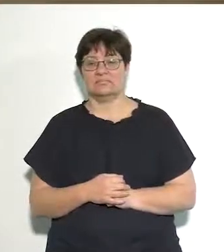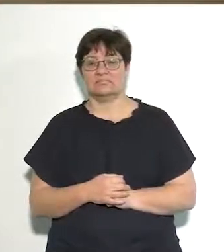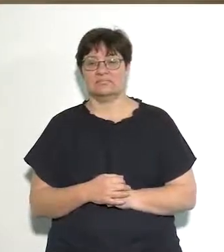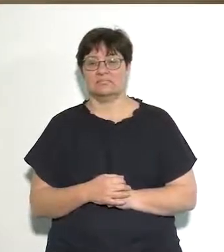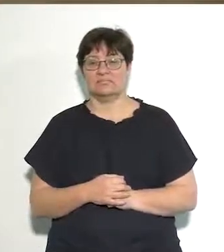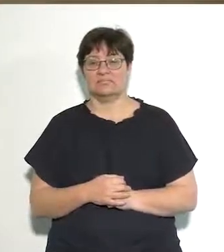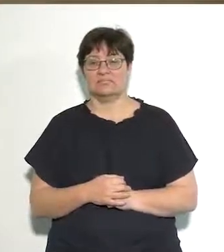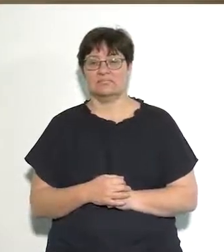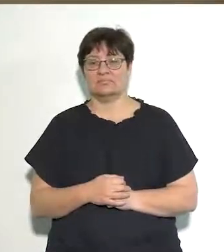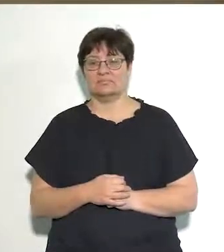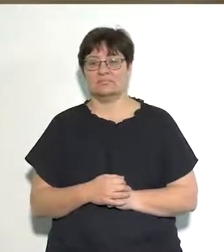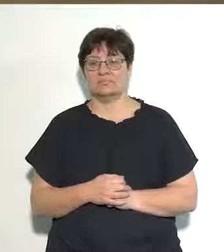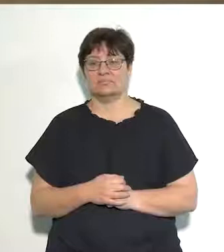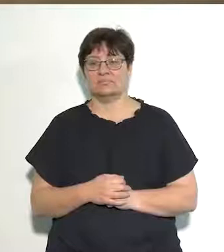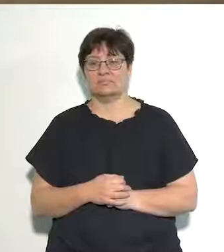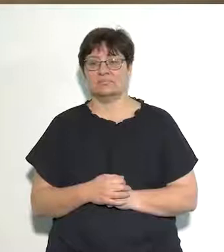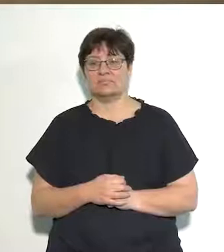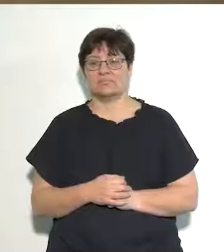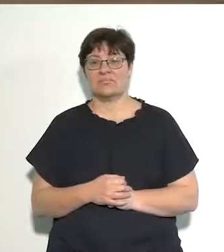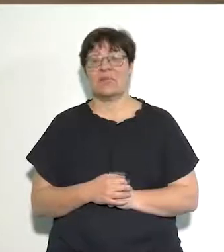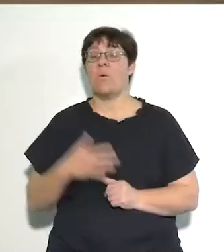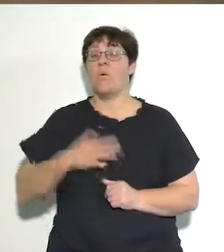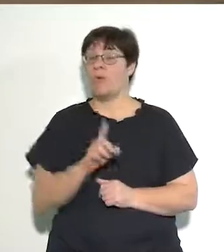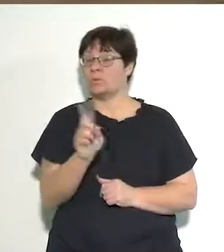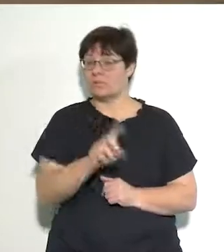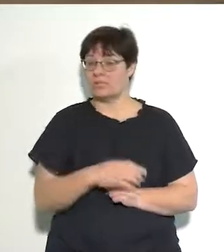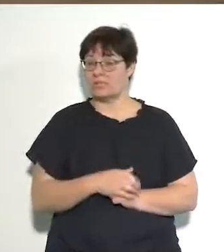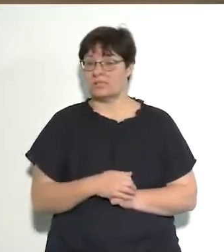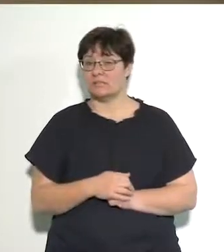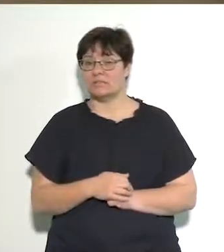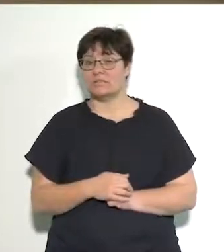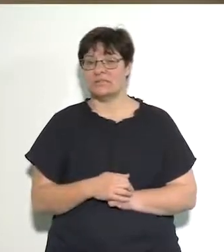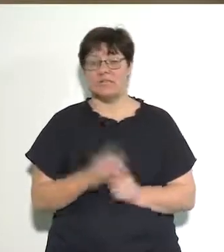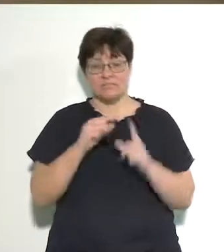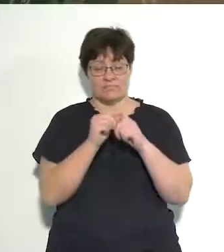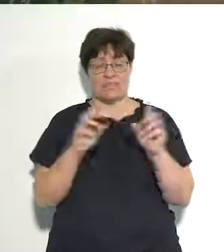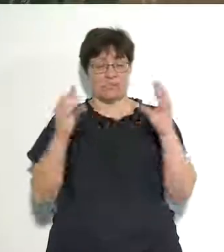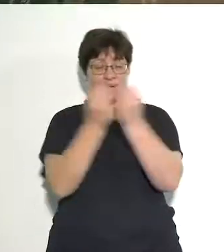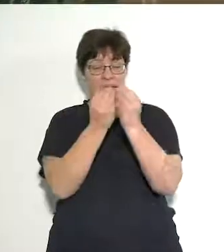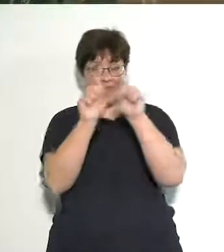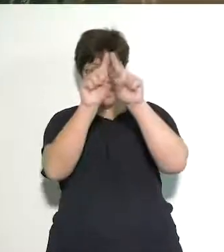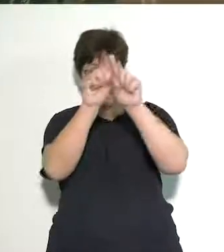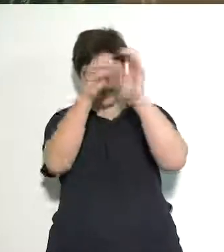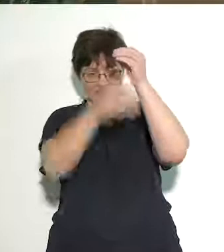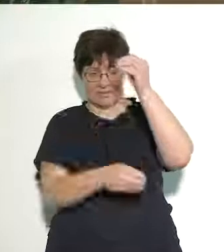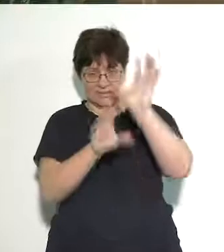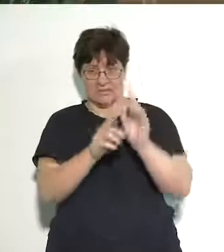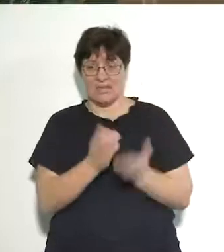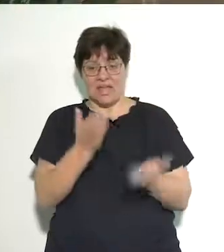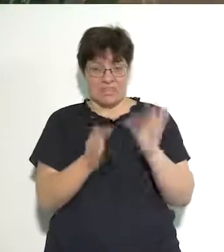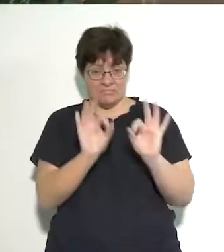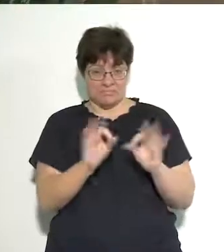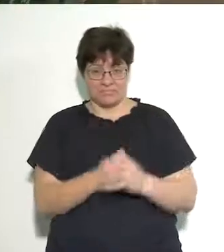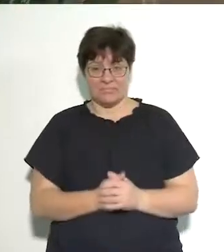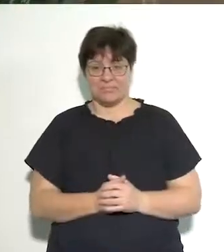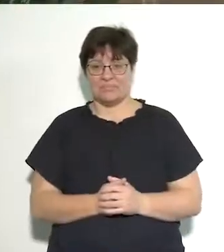thick string there, hey? And I thread out. And then what I want to do is I want to put my pieces together like